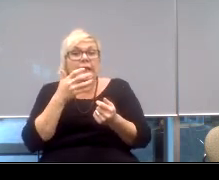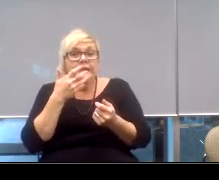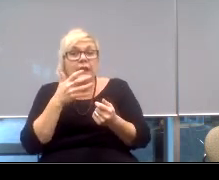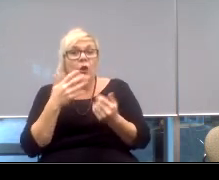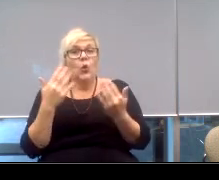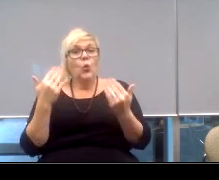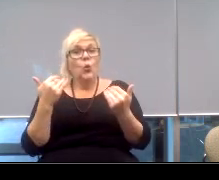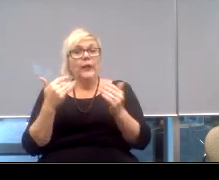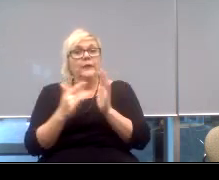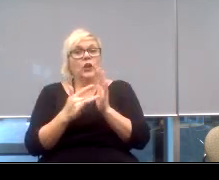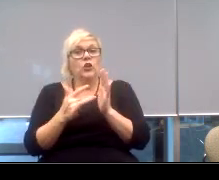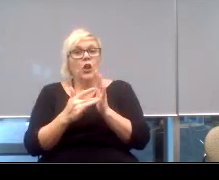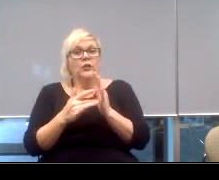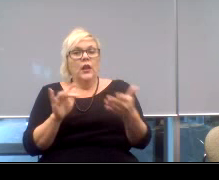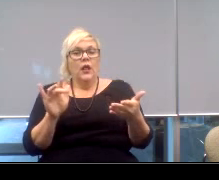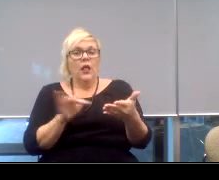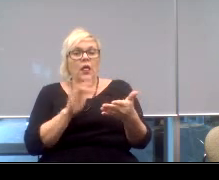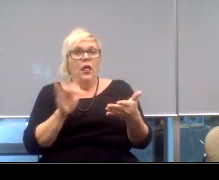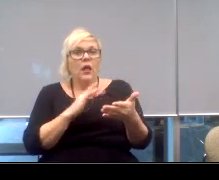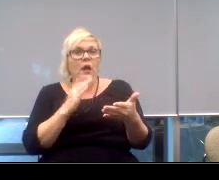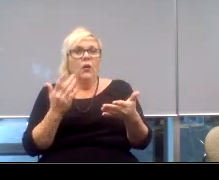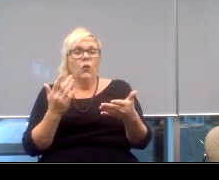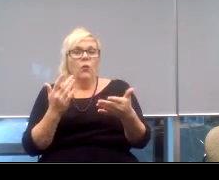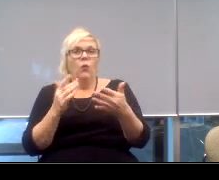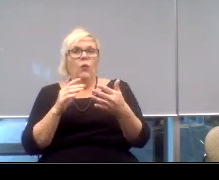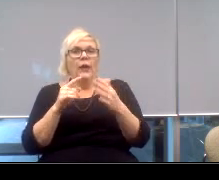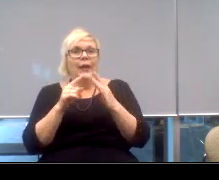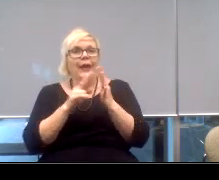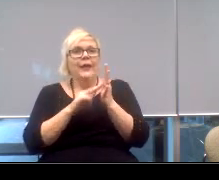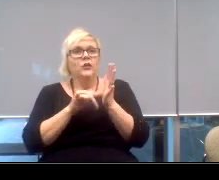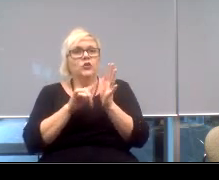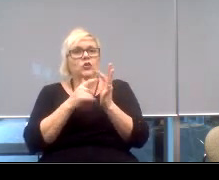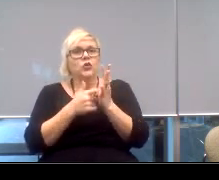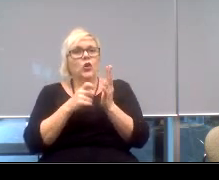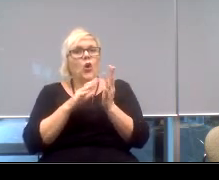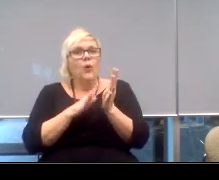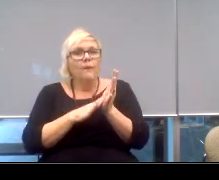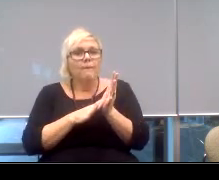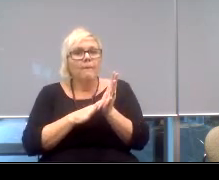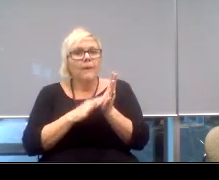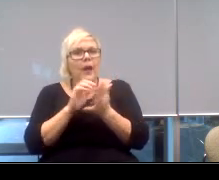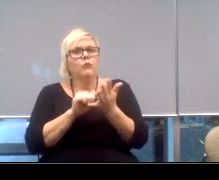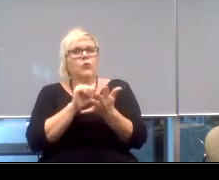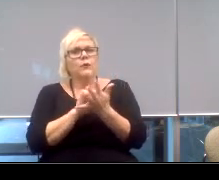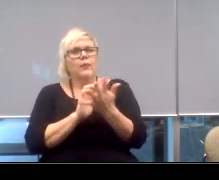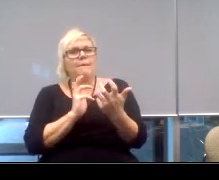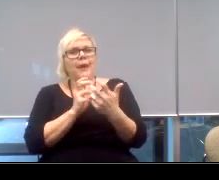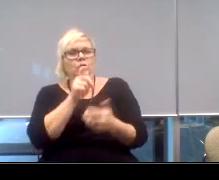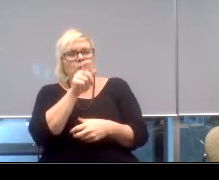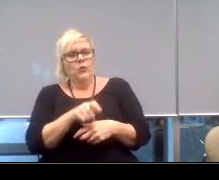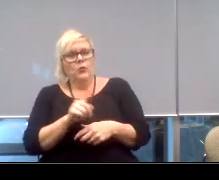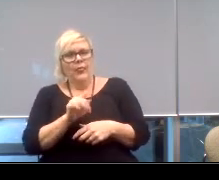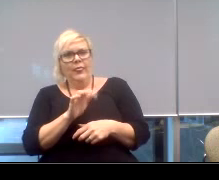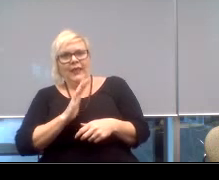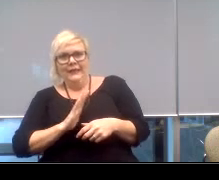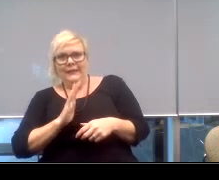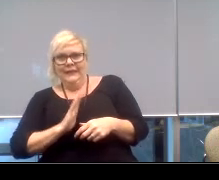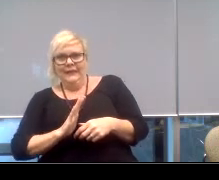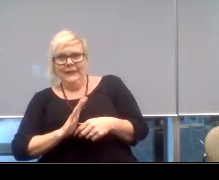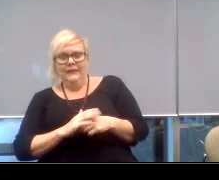technology, including video and intercom systems, appropriate for the needs of the residents that provider wants to offer